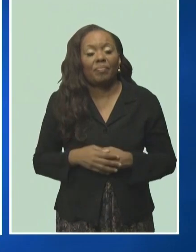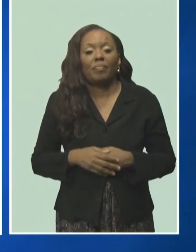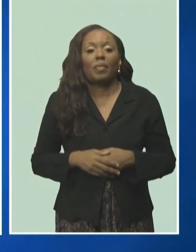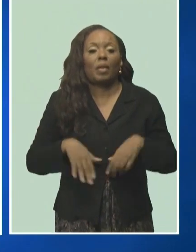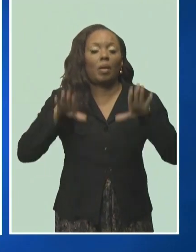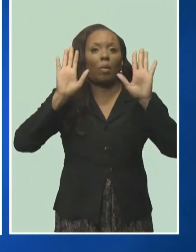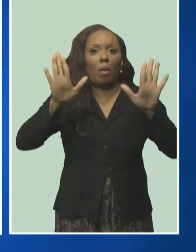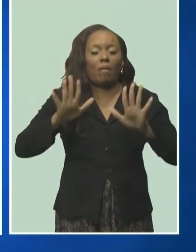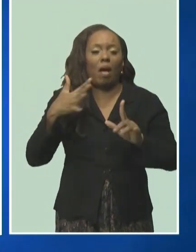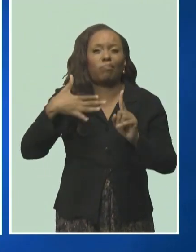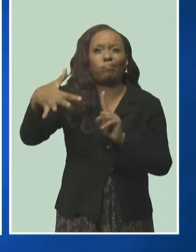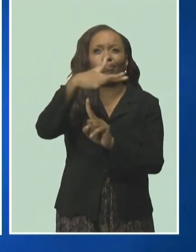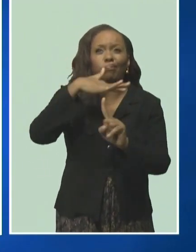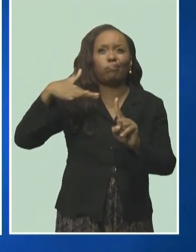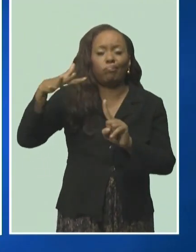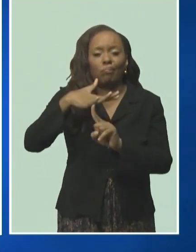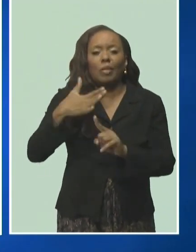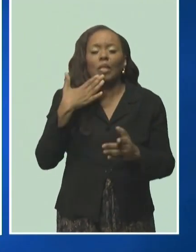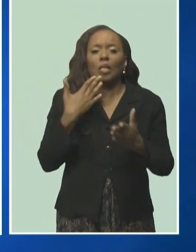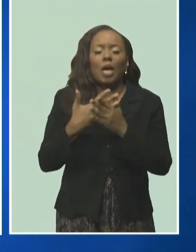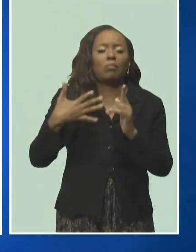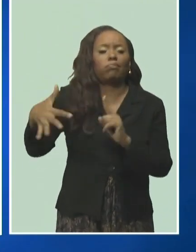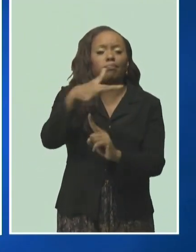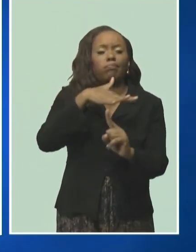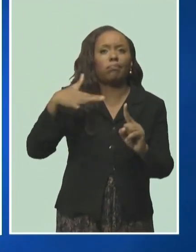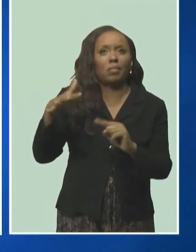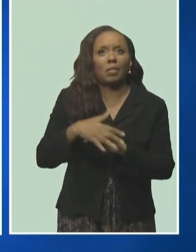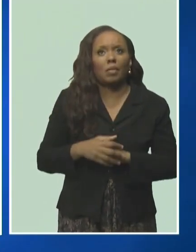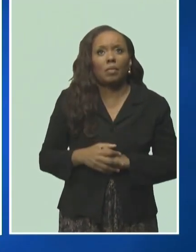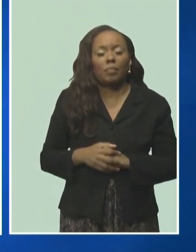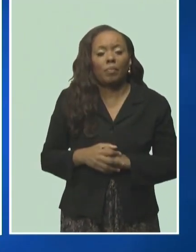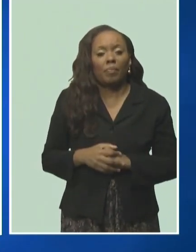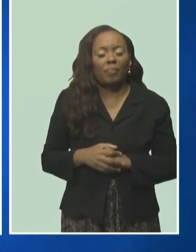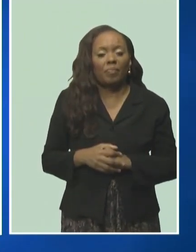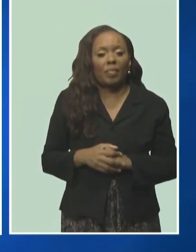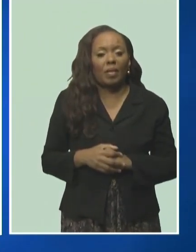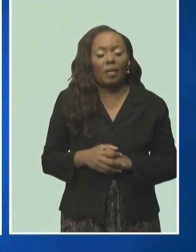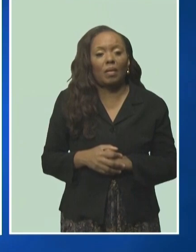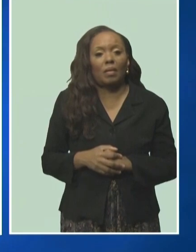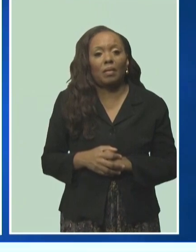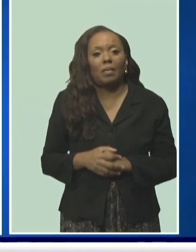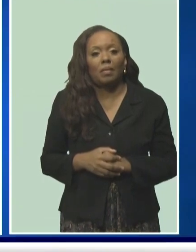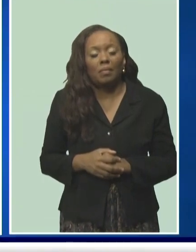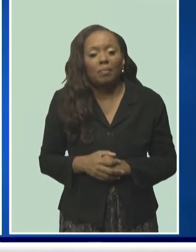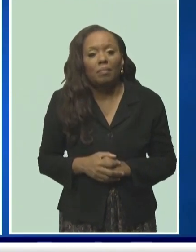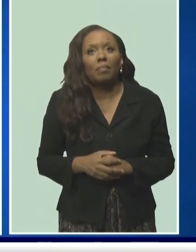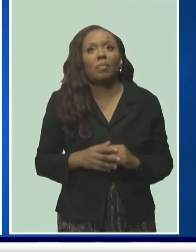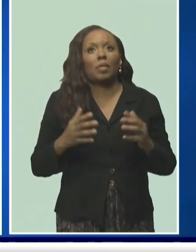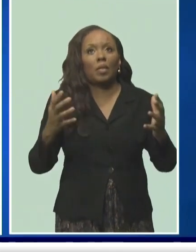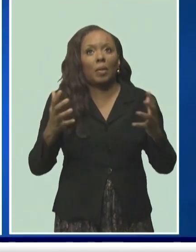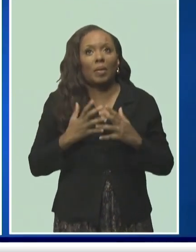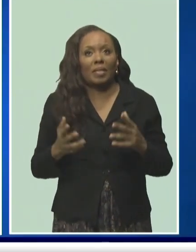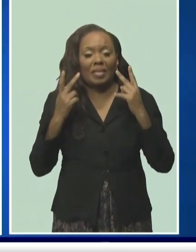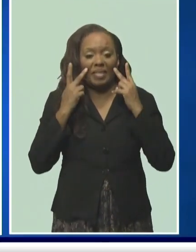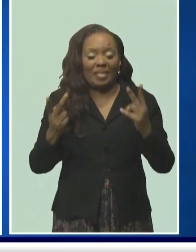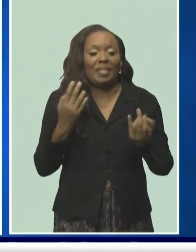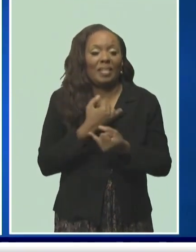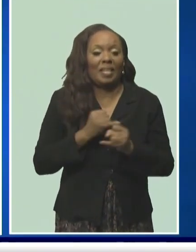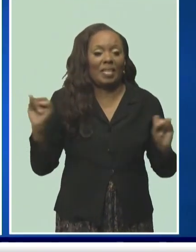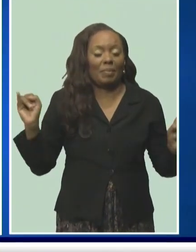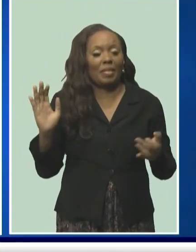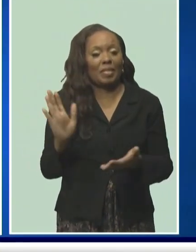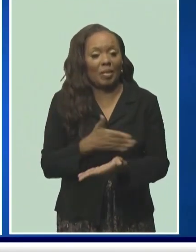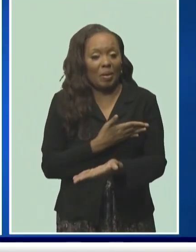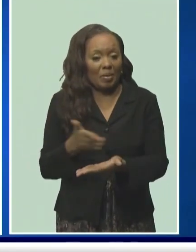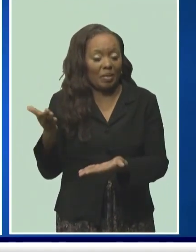wonderful setting and a good vantage point. One of the good vantage points then to enjoy the Independence concert.